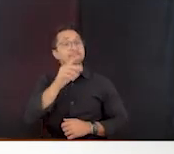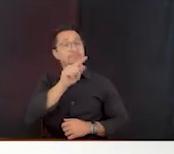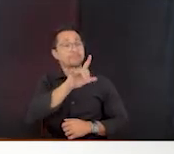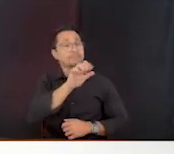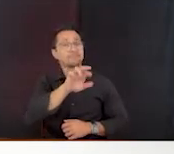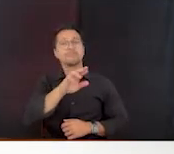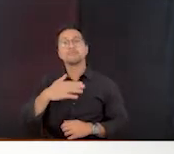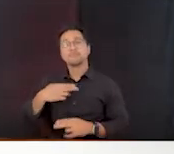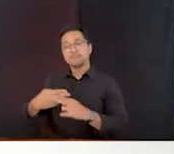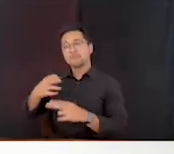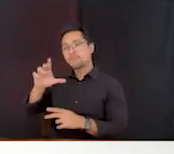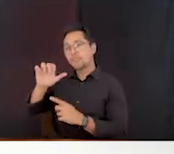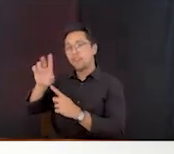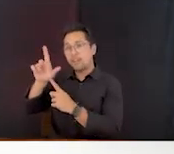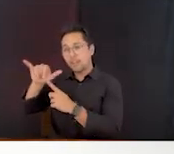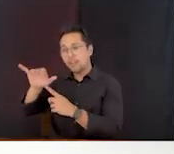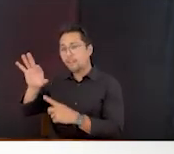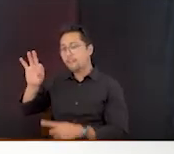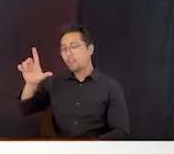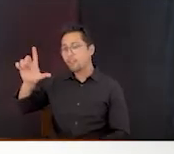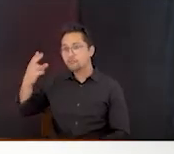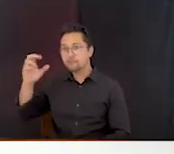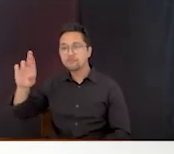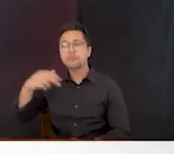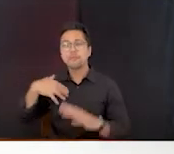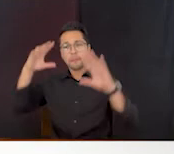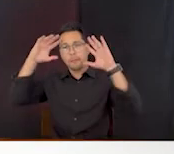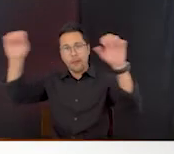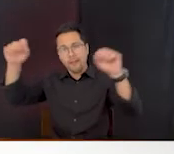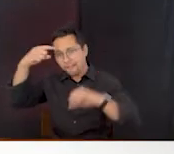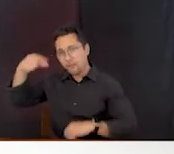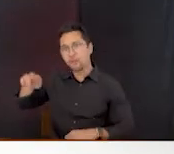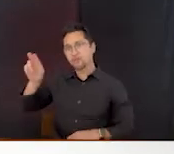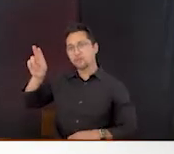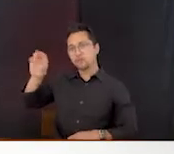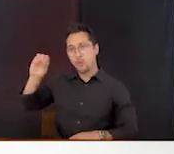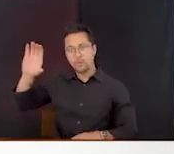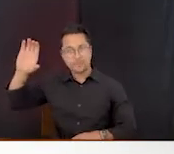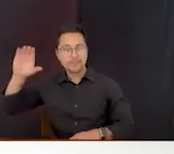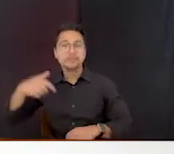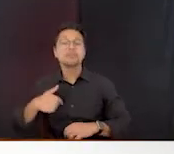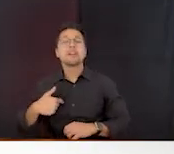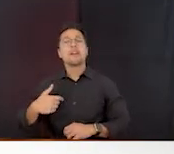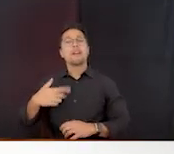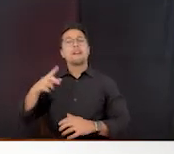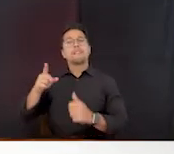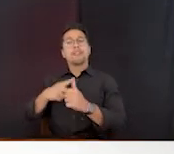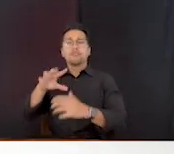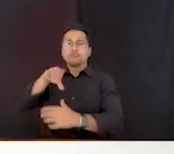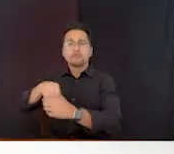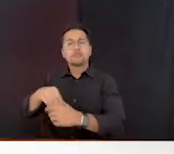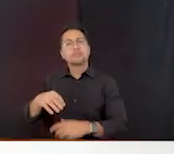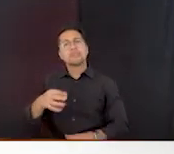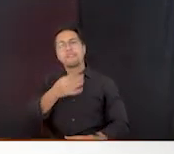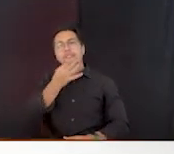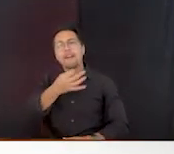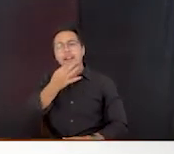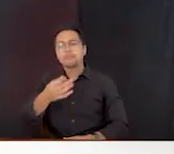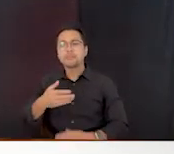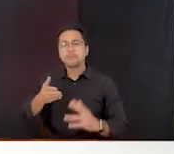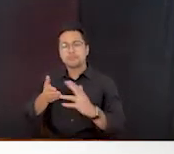our panelists and our presenters, and JR and I. So we're gonna first hand it over to Carly, and she's gonna introduce